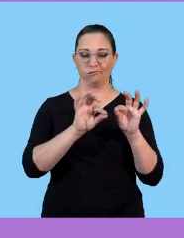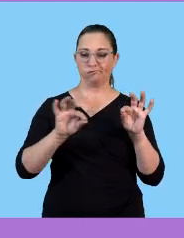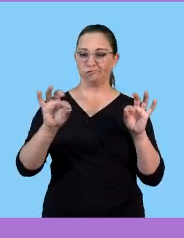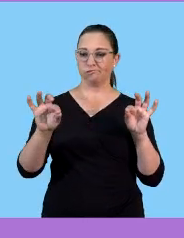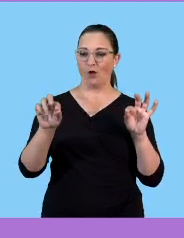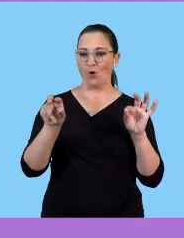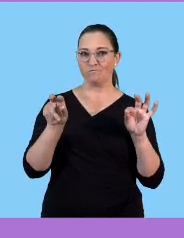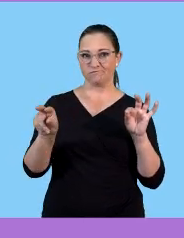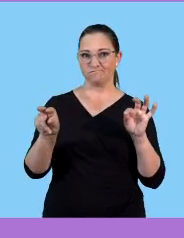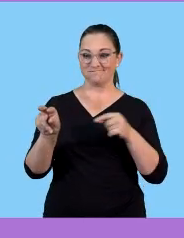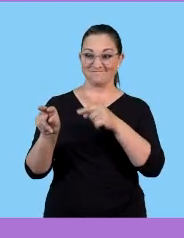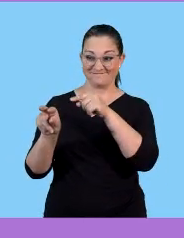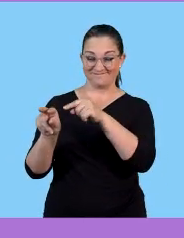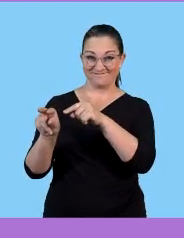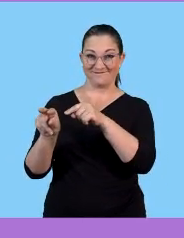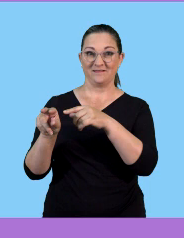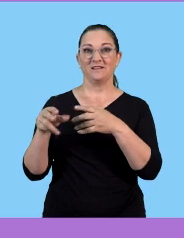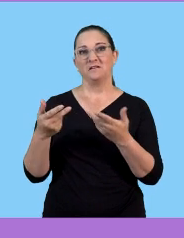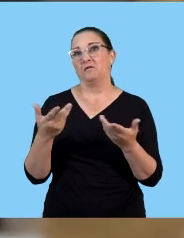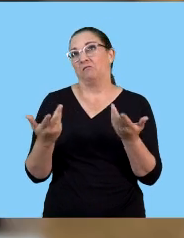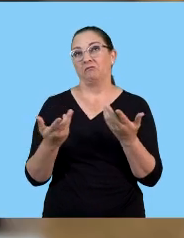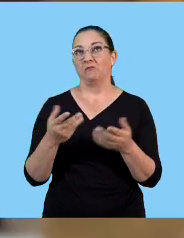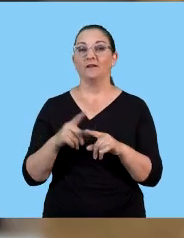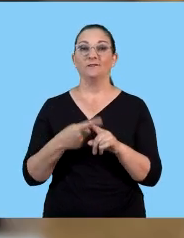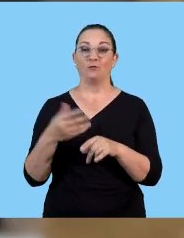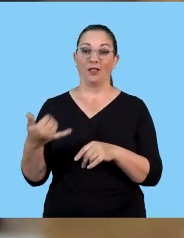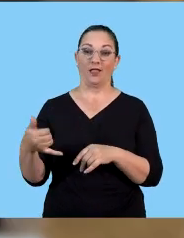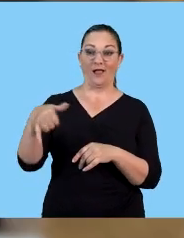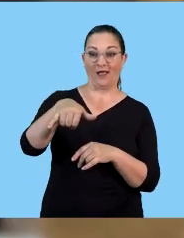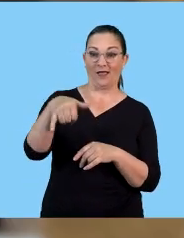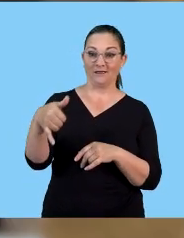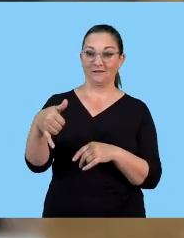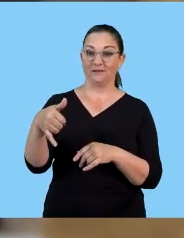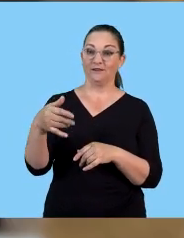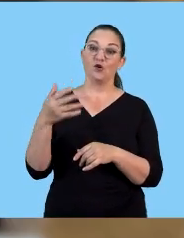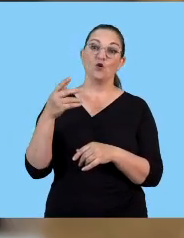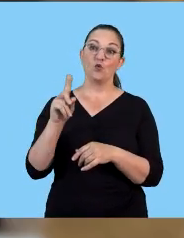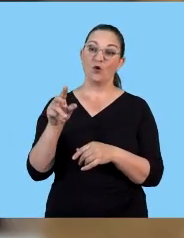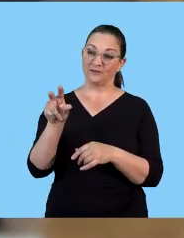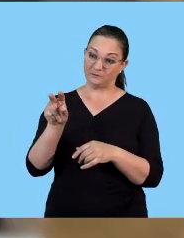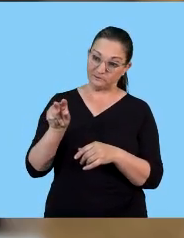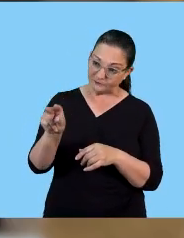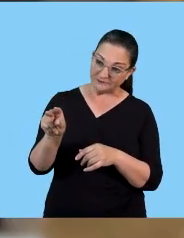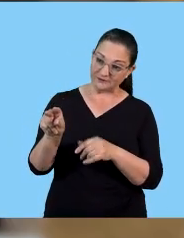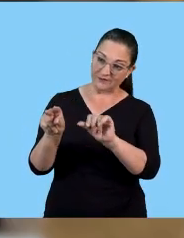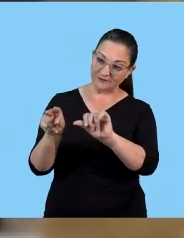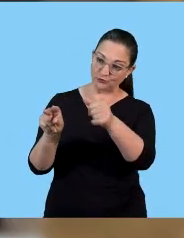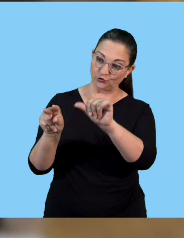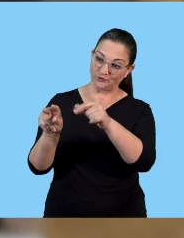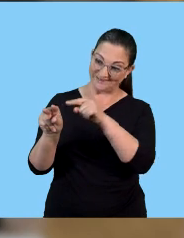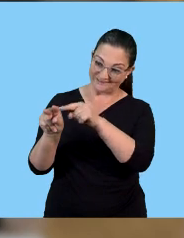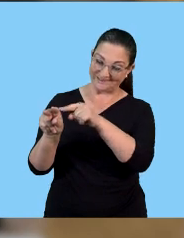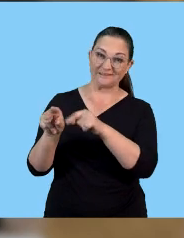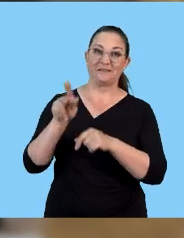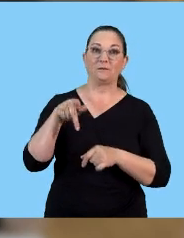an electrical cord. Right, usually let's say if you have a kettle, for example, right, that little piece, it goes into the wall, you switch it on,